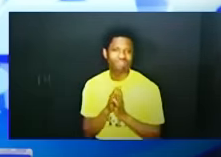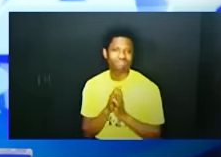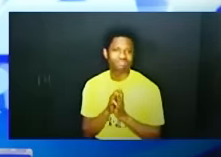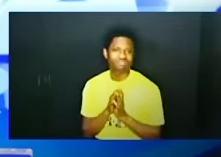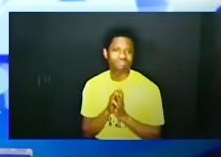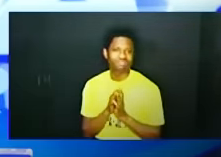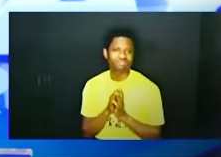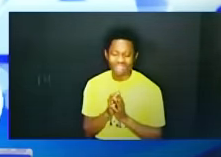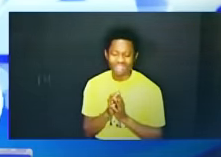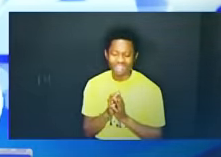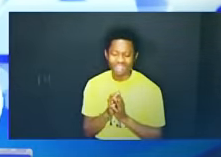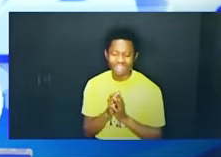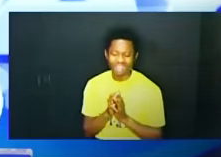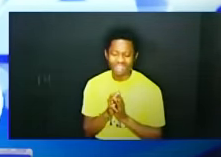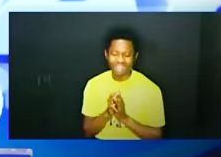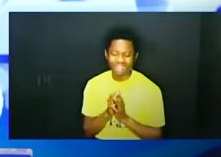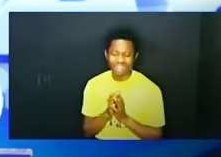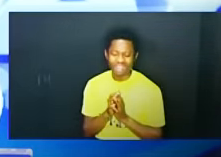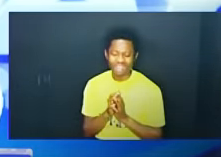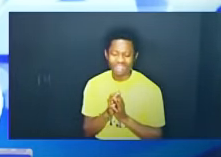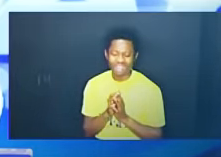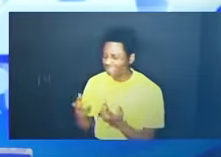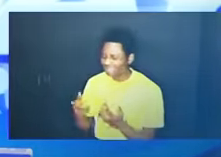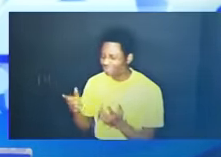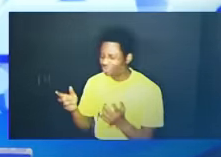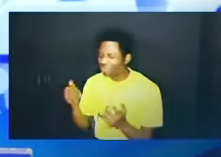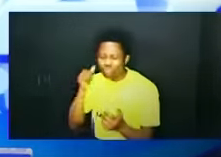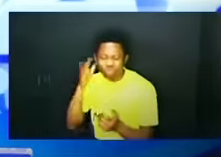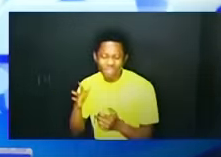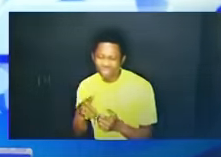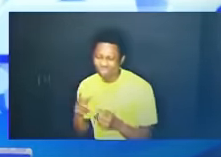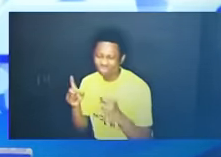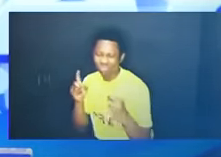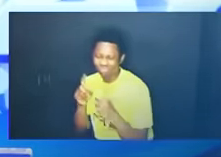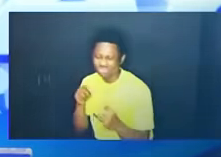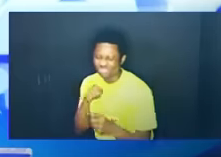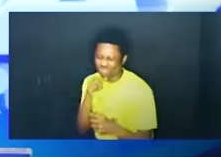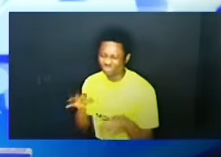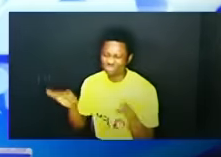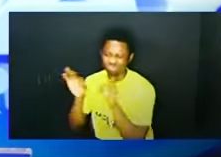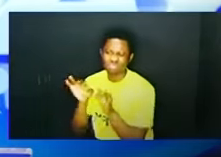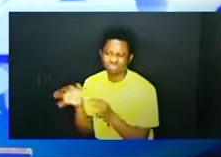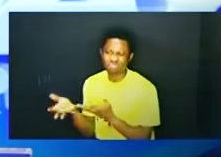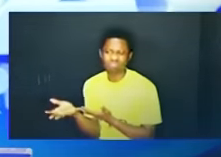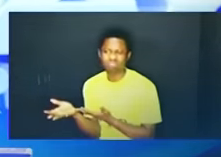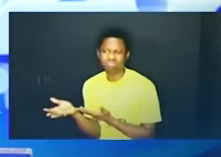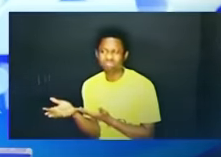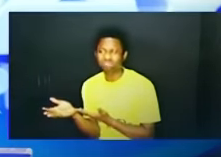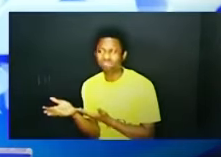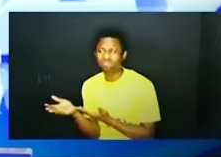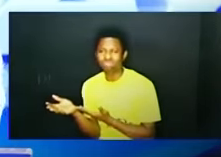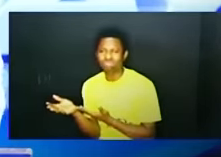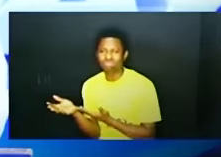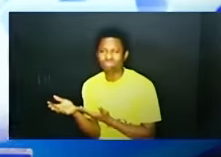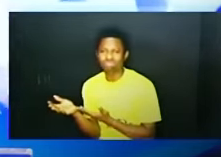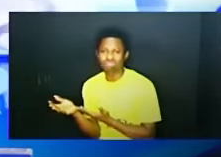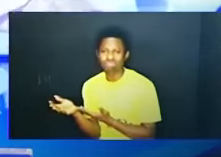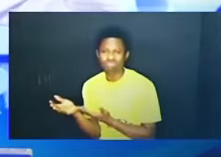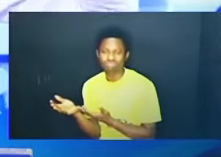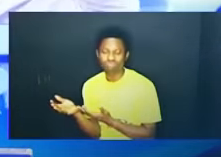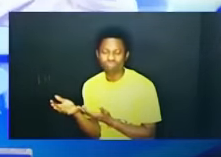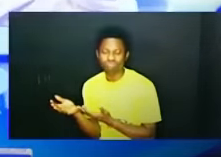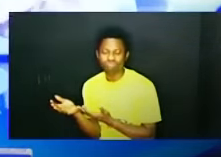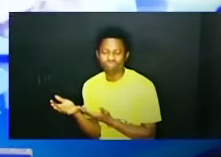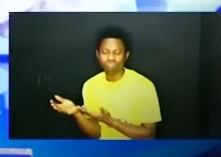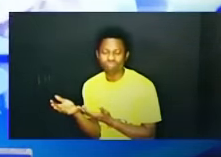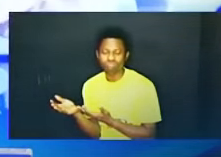argument from this woman is unnecessary. Ah, could see, sir, and come on, why would your mommy want to know what's the woman and who here cry? I know that we all